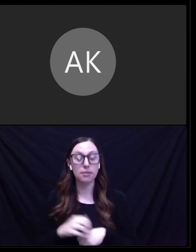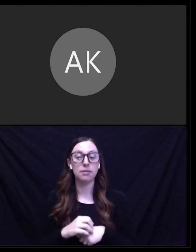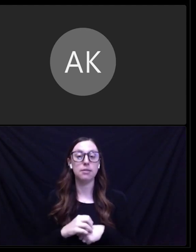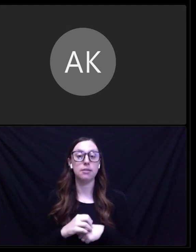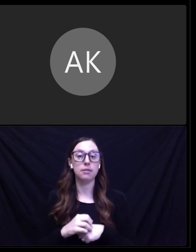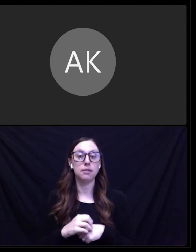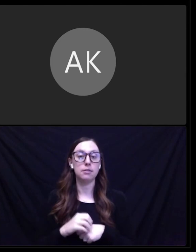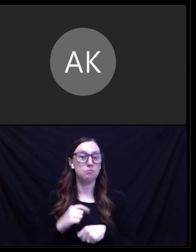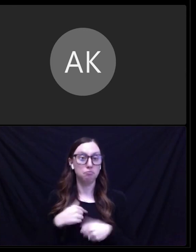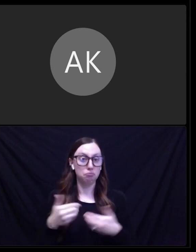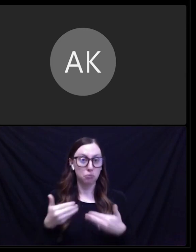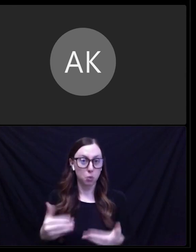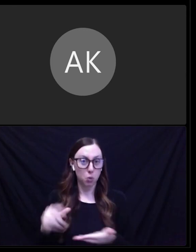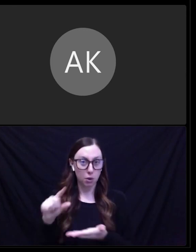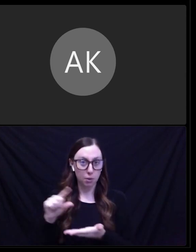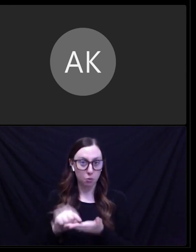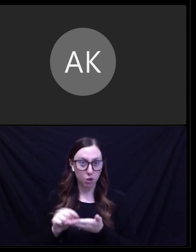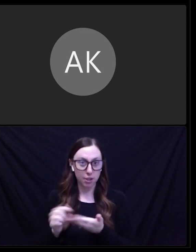I can just go ahead and print it.